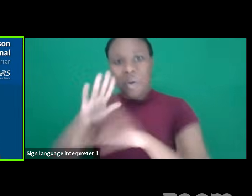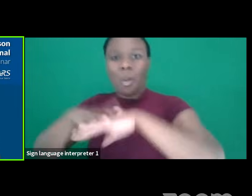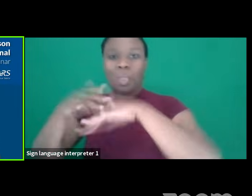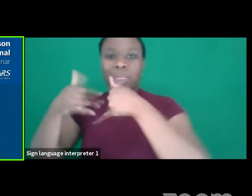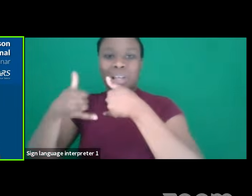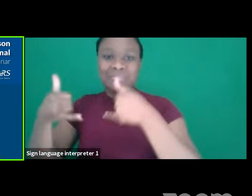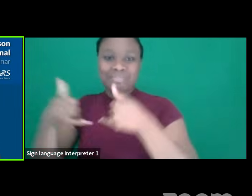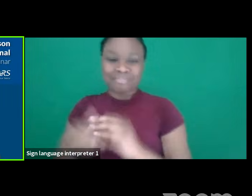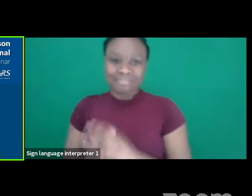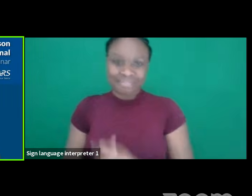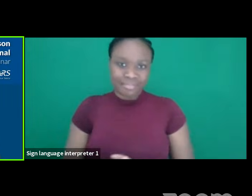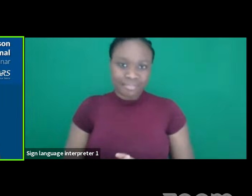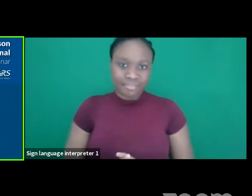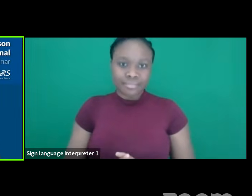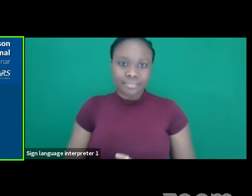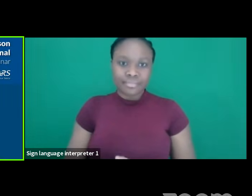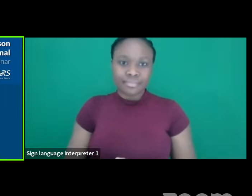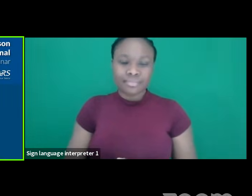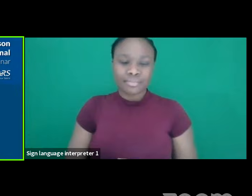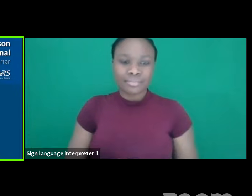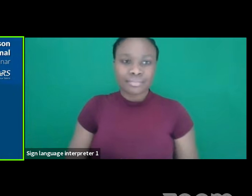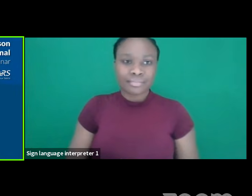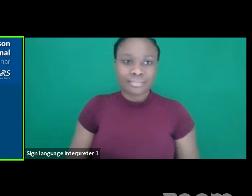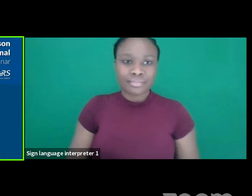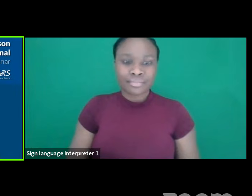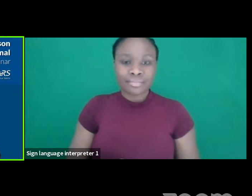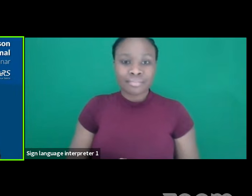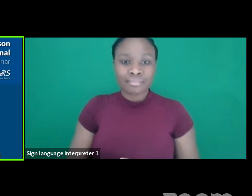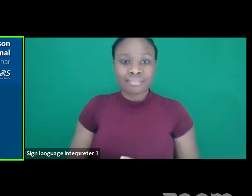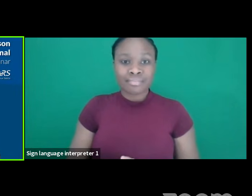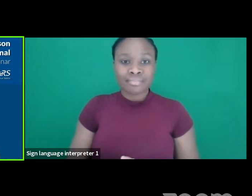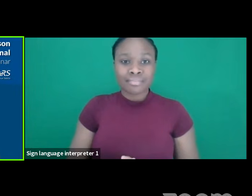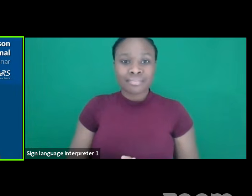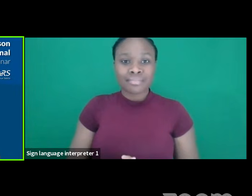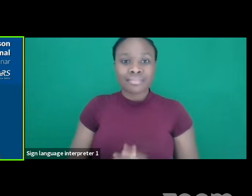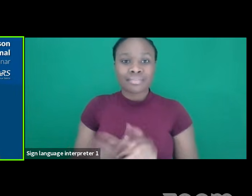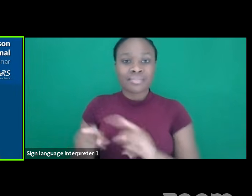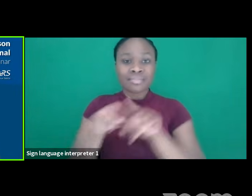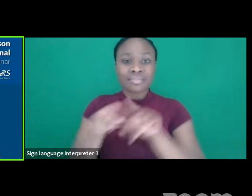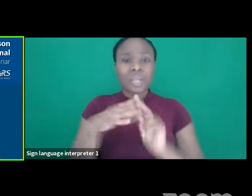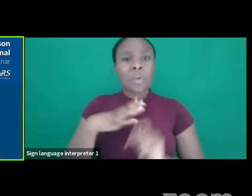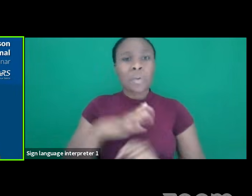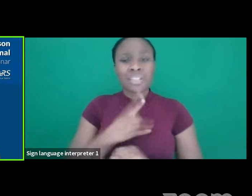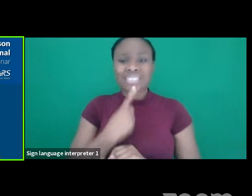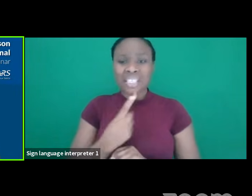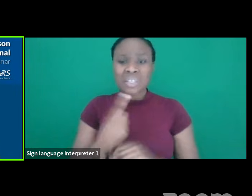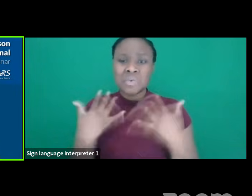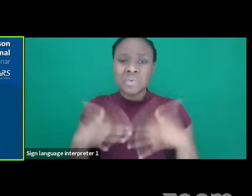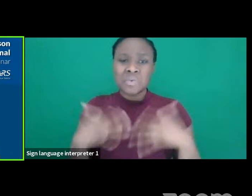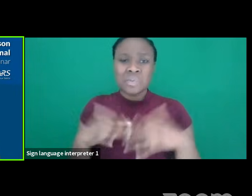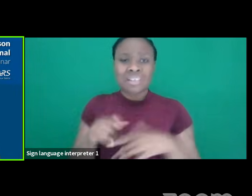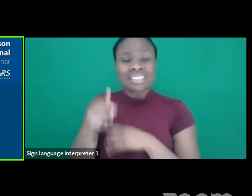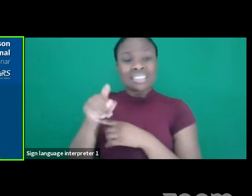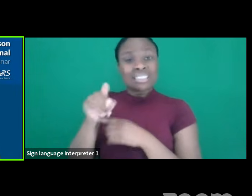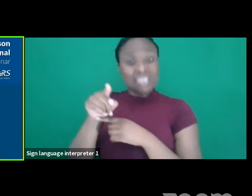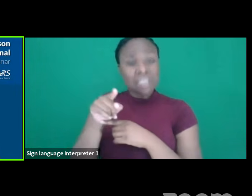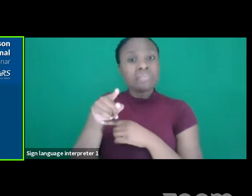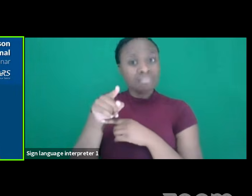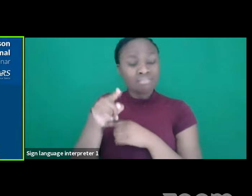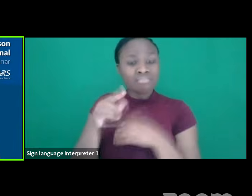want to say that this also translates into a few other